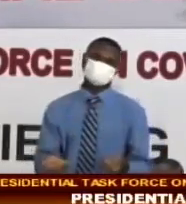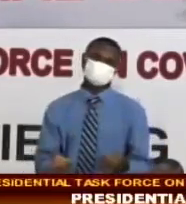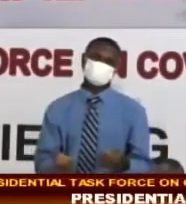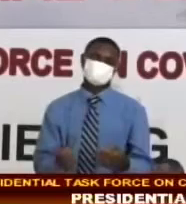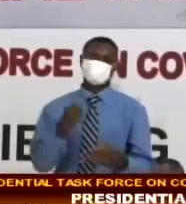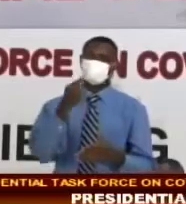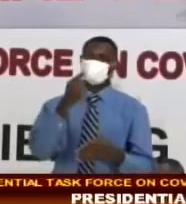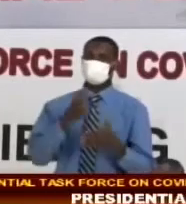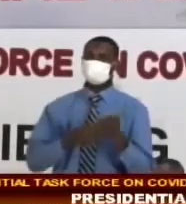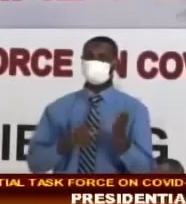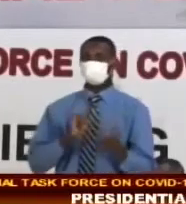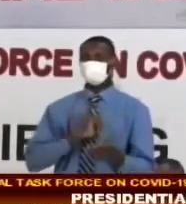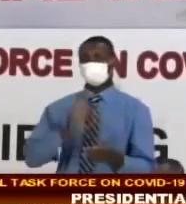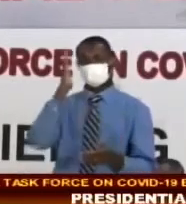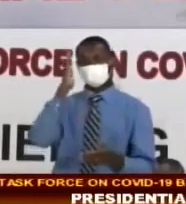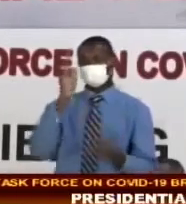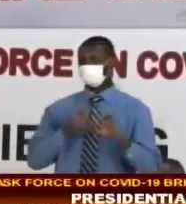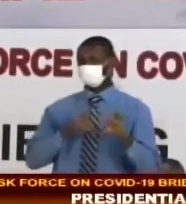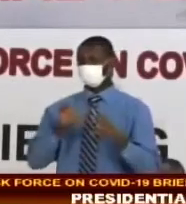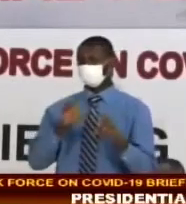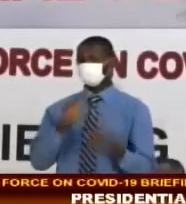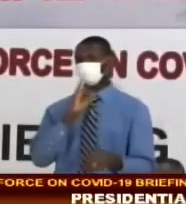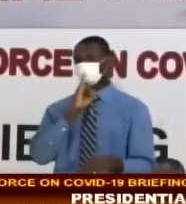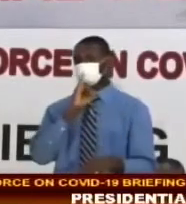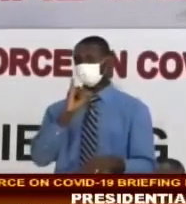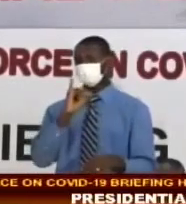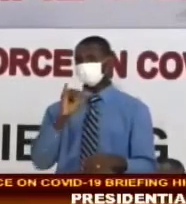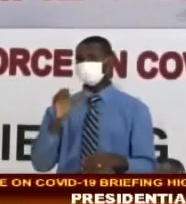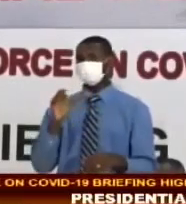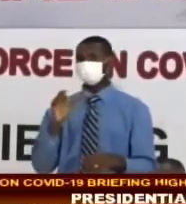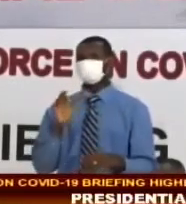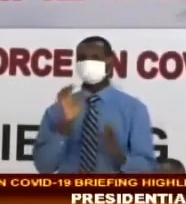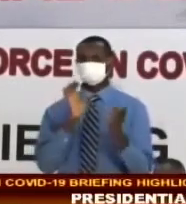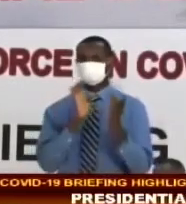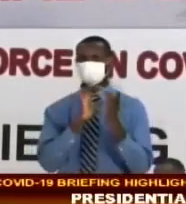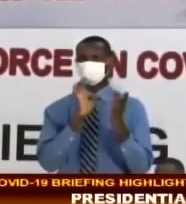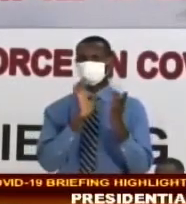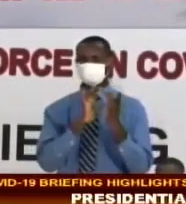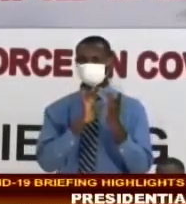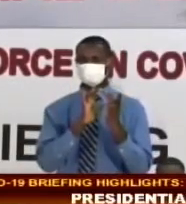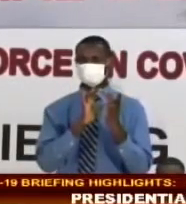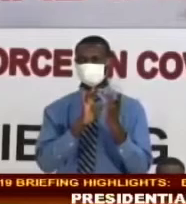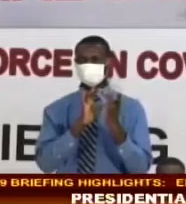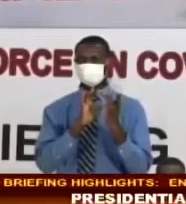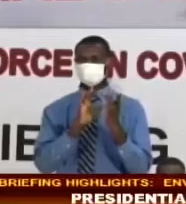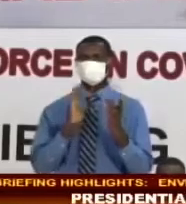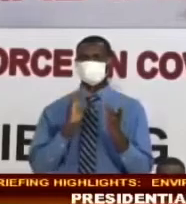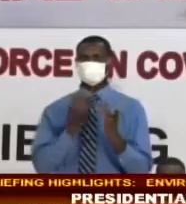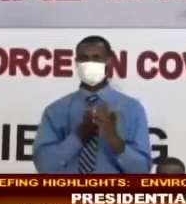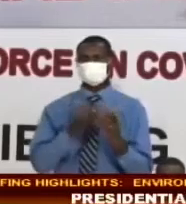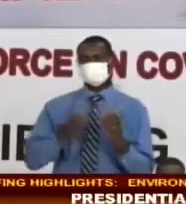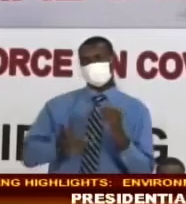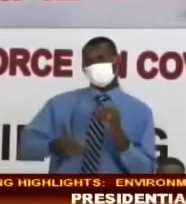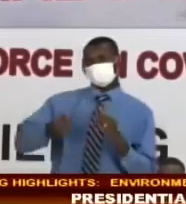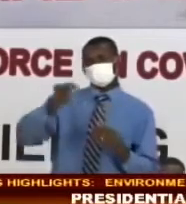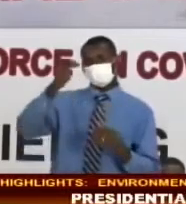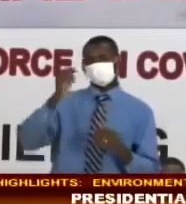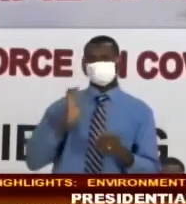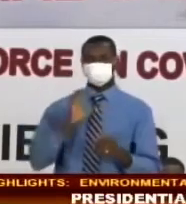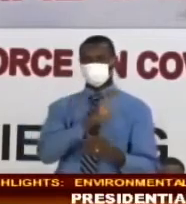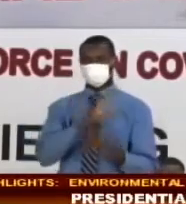I will do is get in touch with our High Commissioner